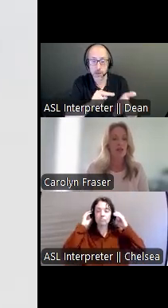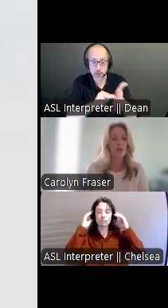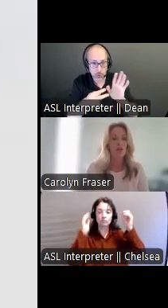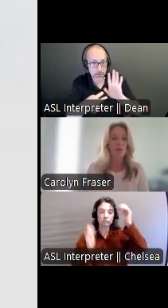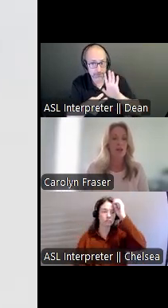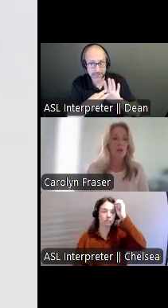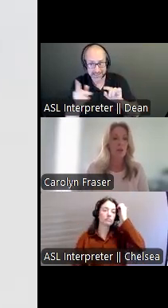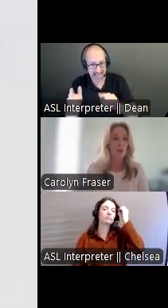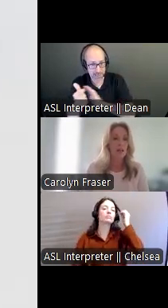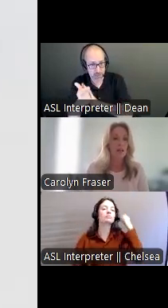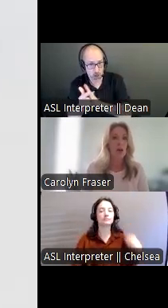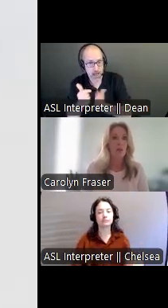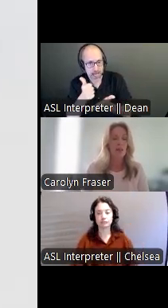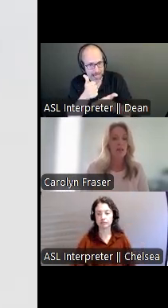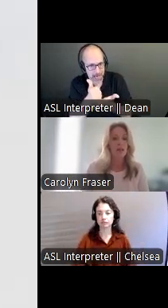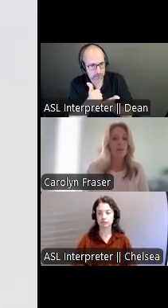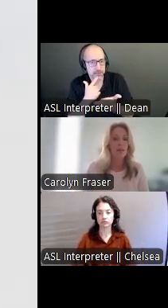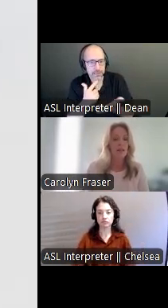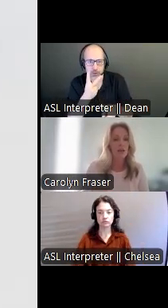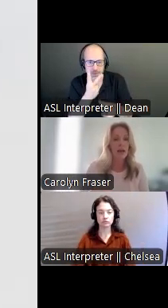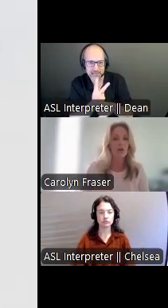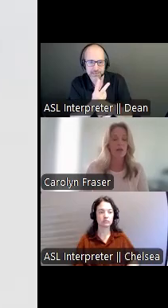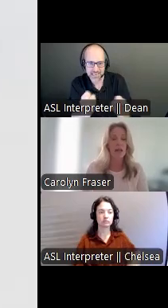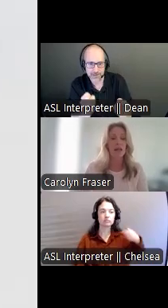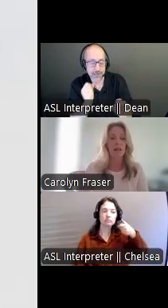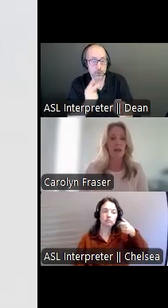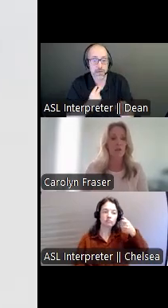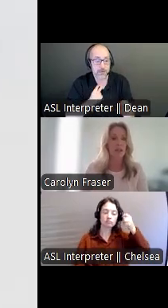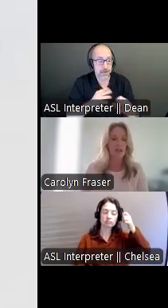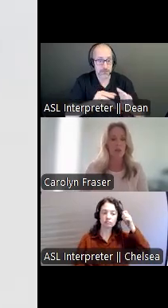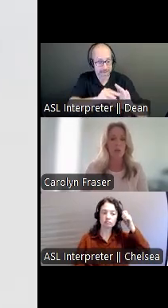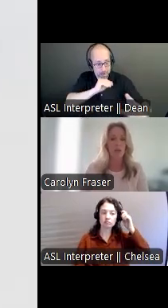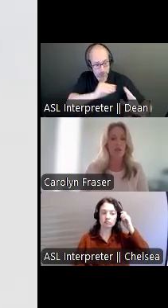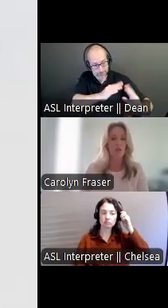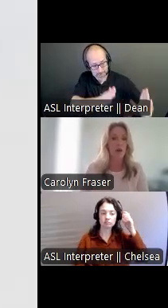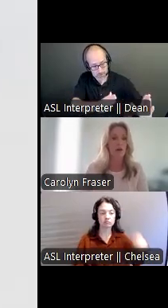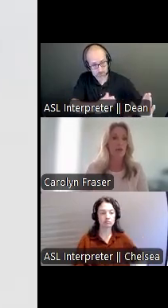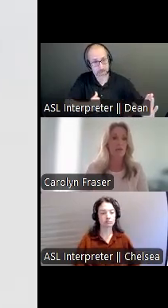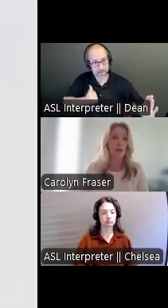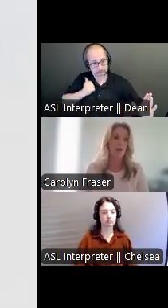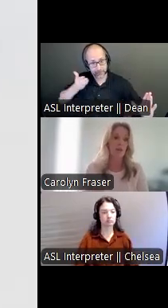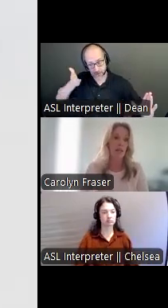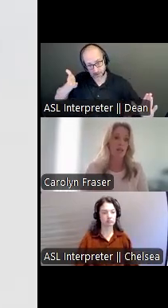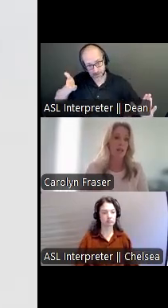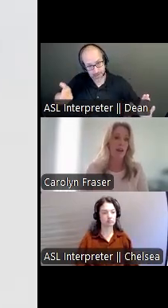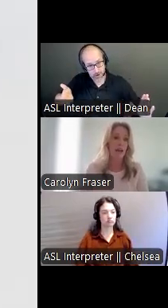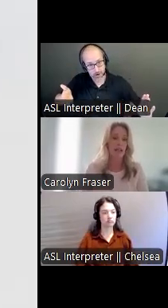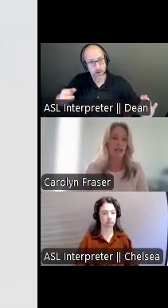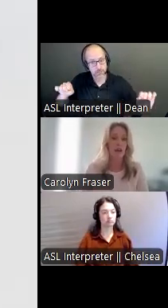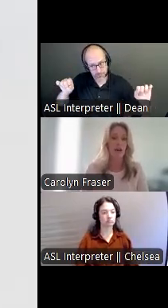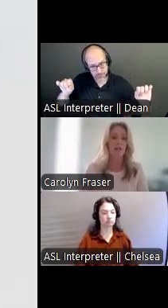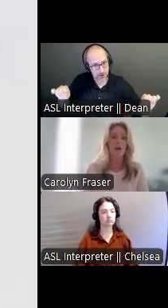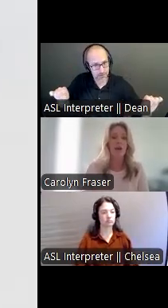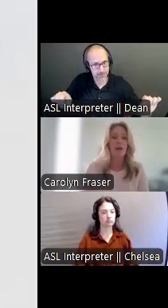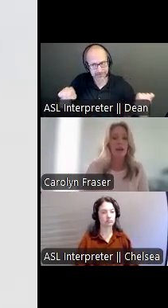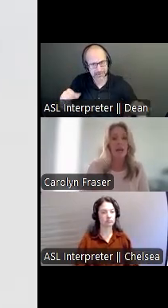sure that there's some control in place when the victim is out of the house and in another residence or a place where they could potentially have access to